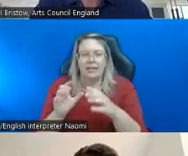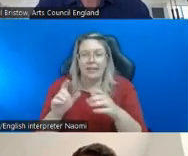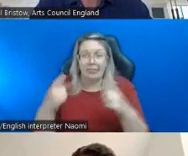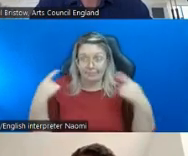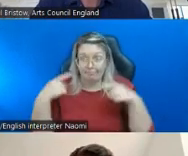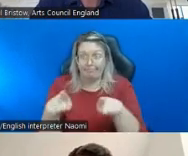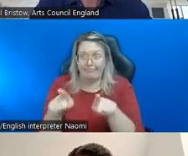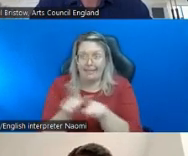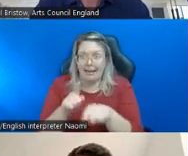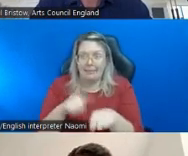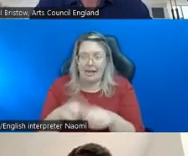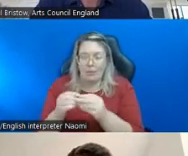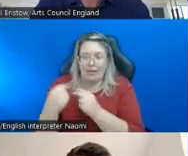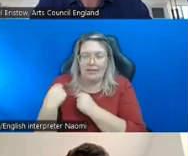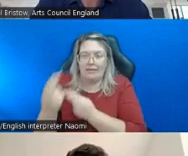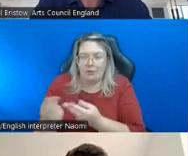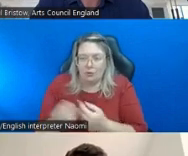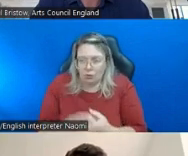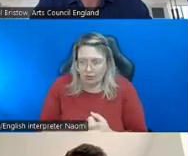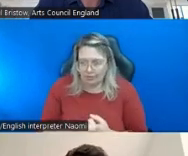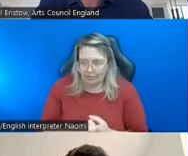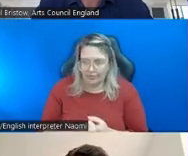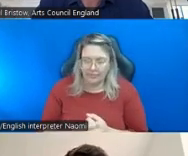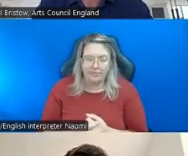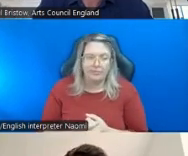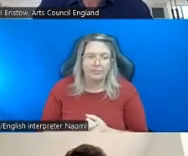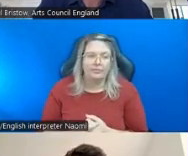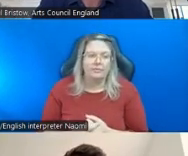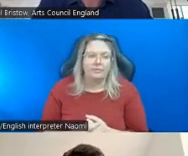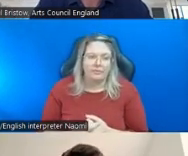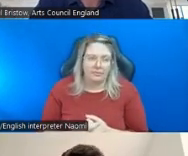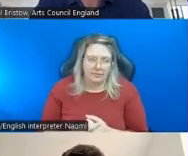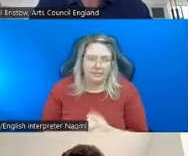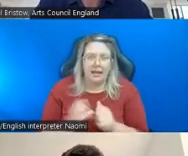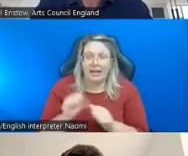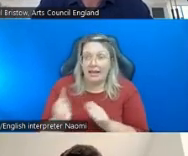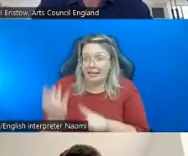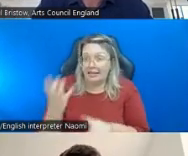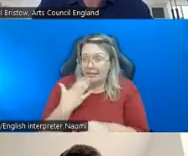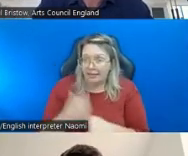of places as well. Next slide, please, Paul.